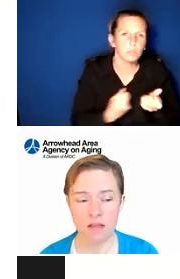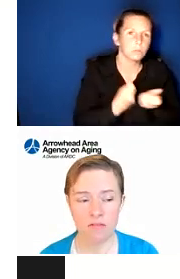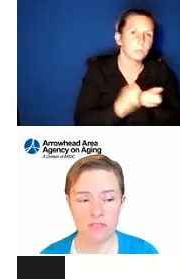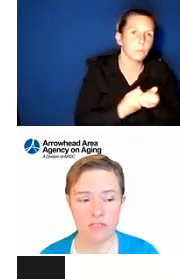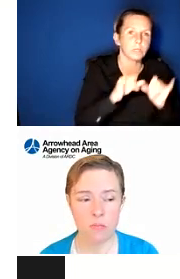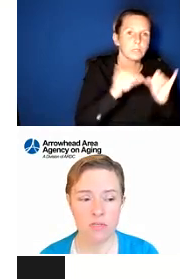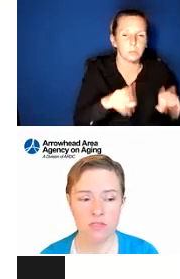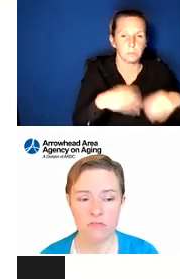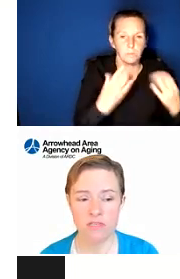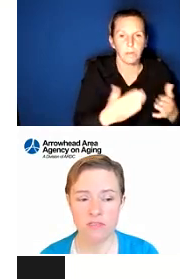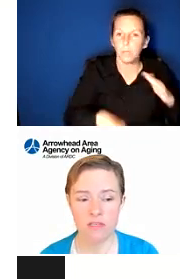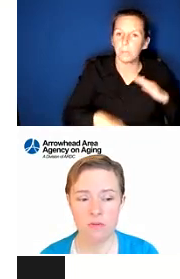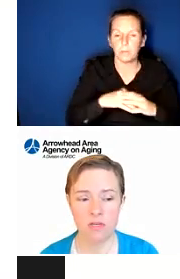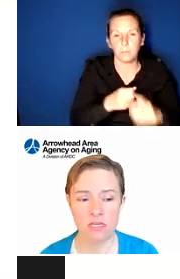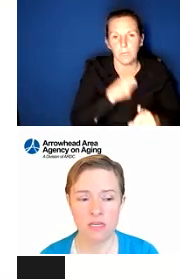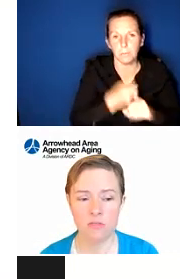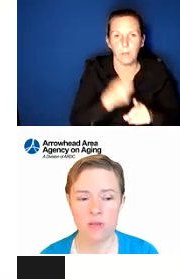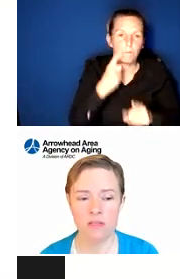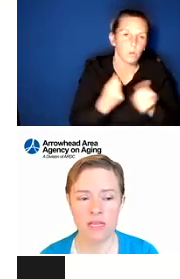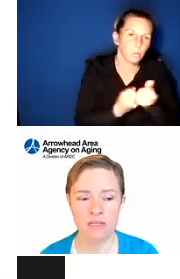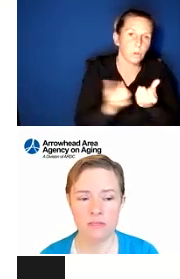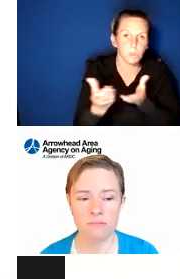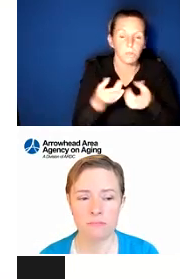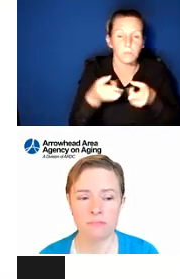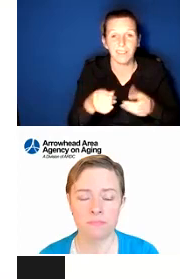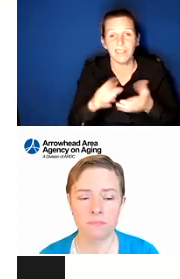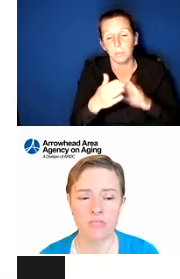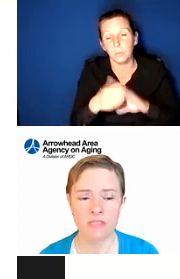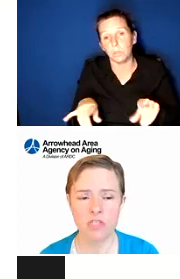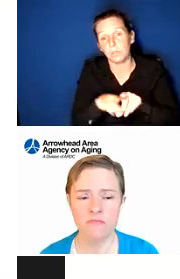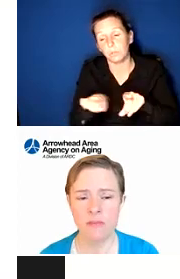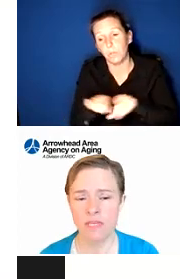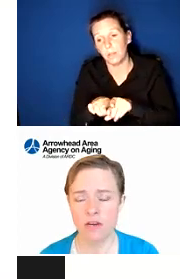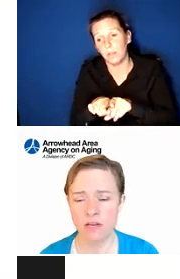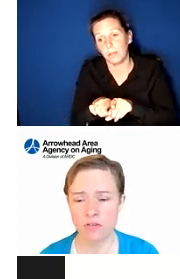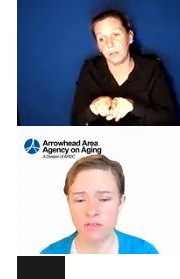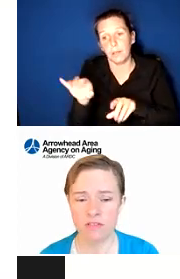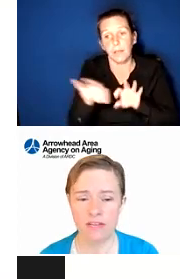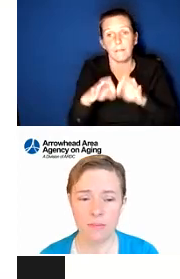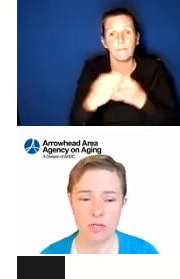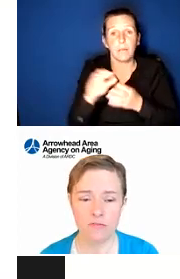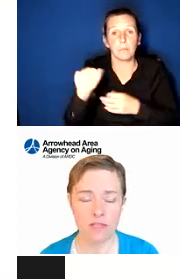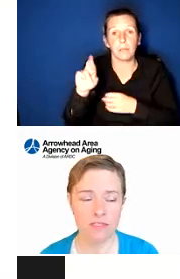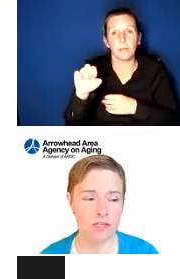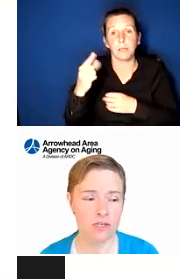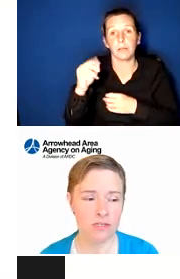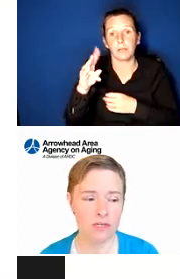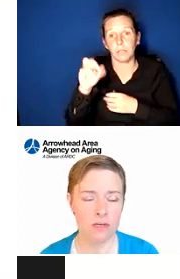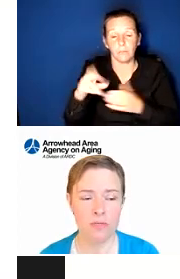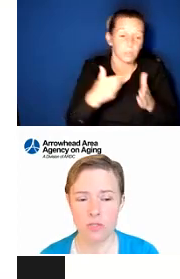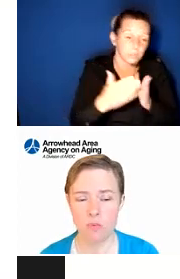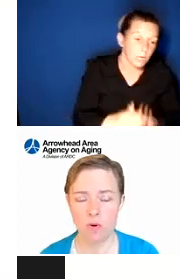impact of supports and services in the community, as well as such as family caregivers, neighbors,